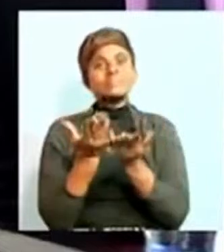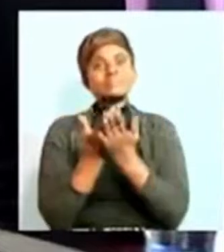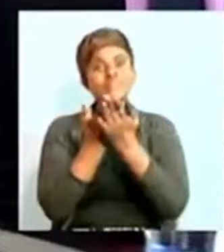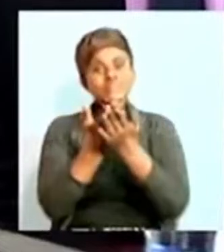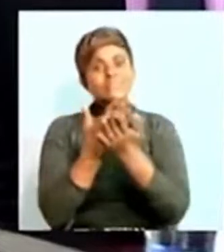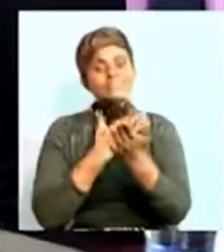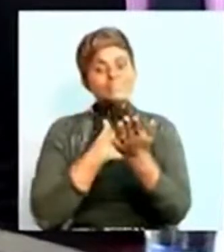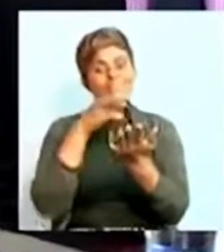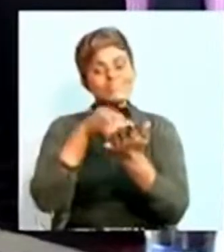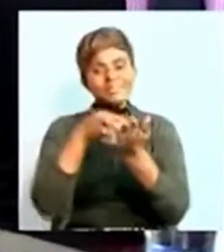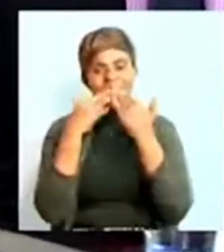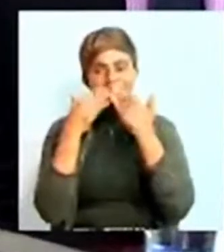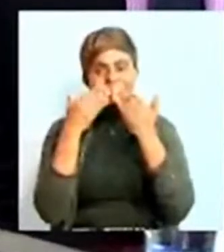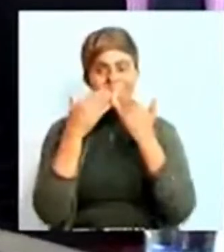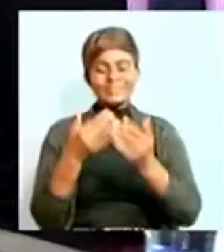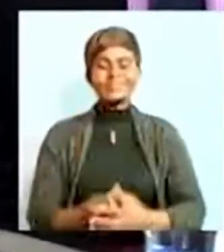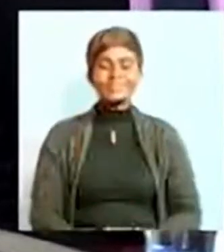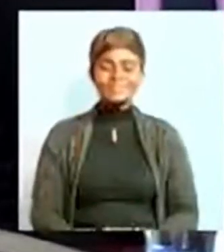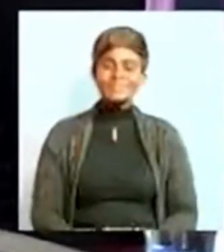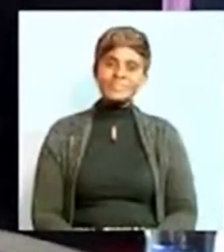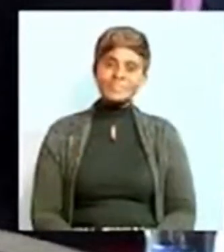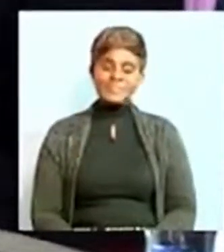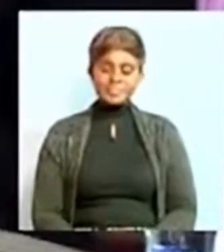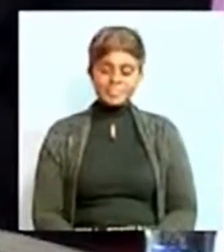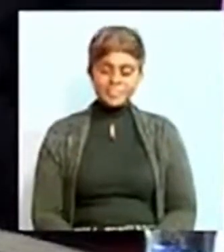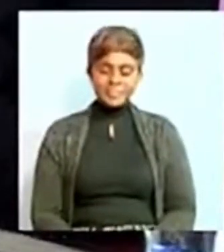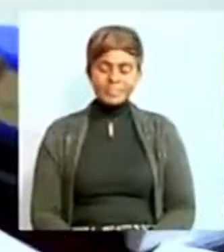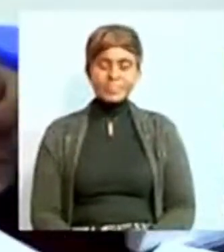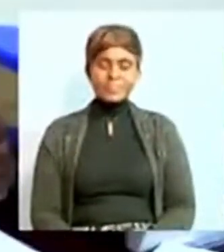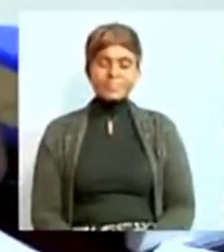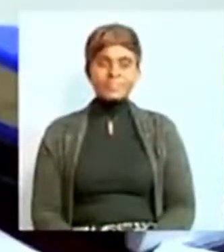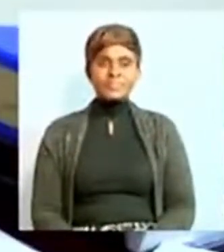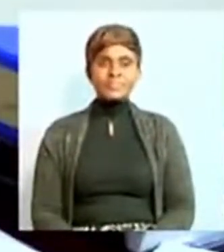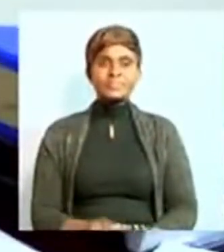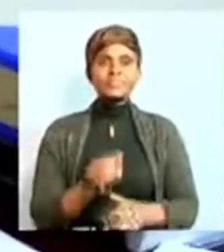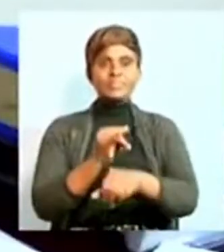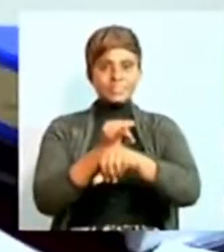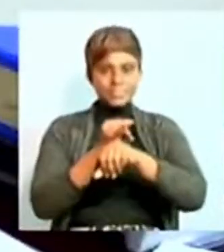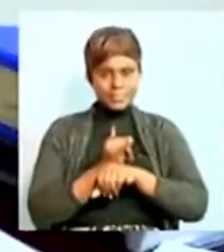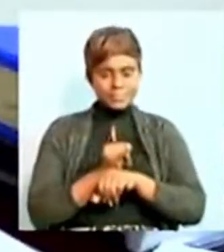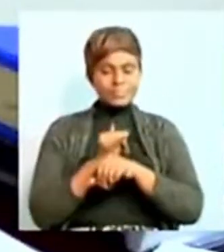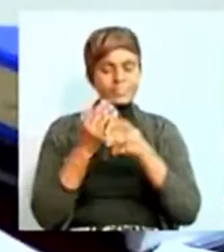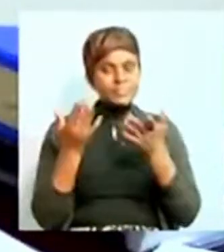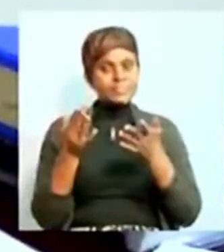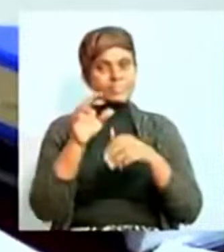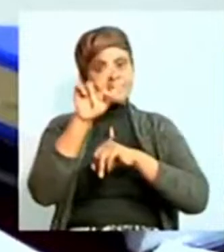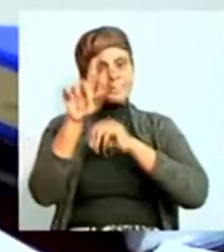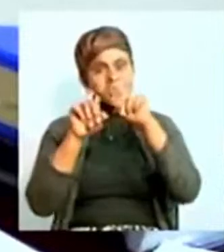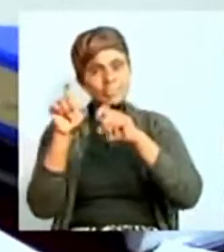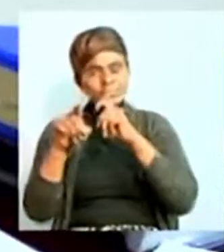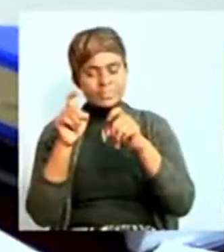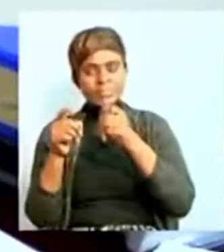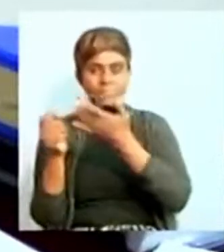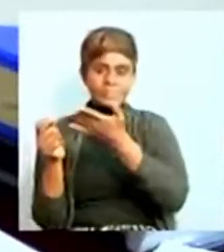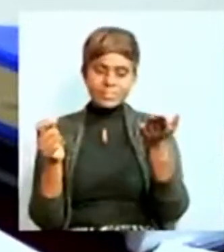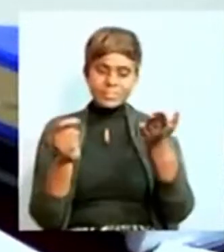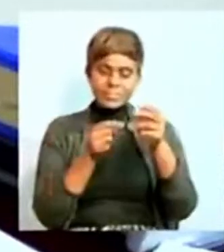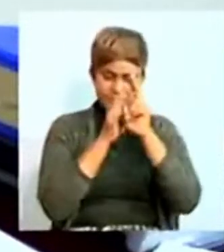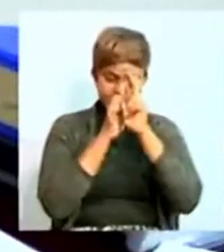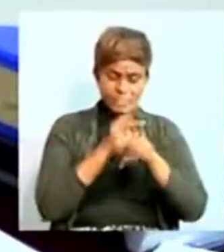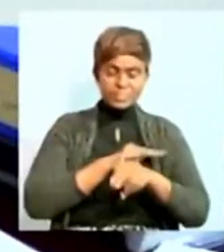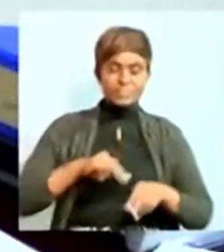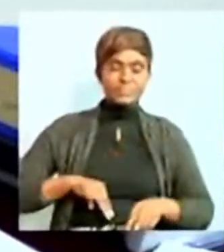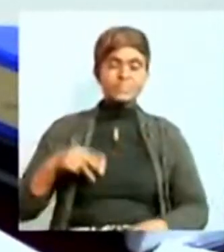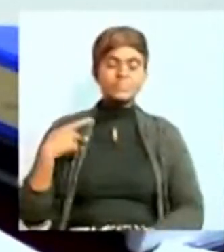my case. Thank you. Thank you so much. I will now invite for interventions from the honorable members of